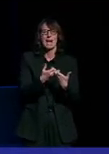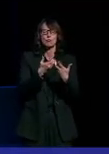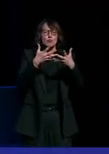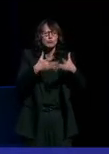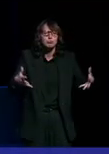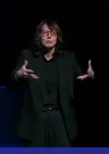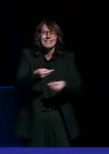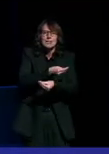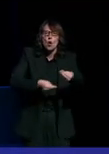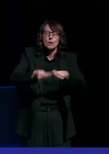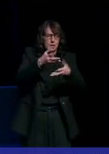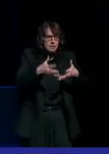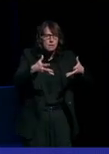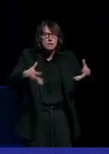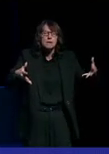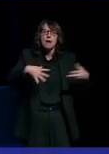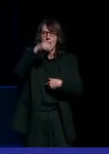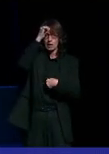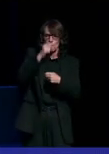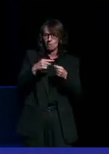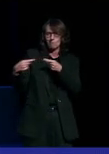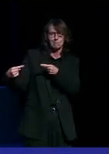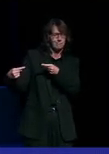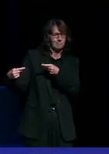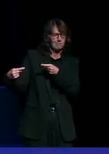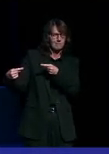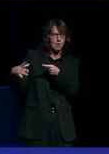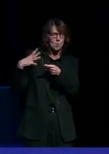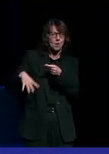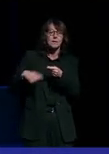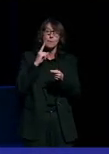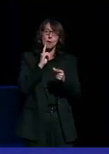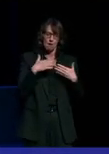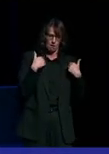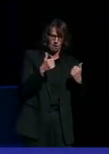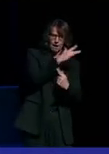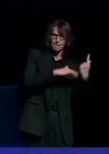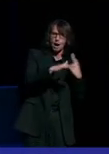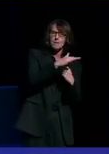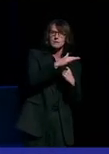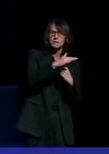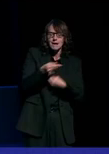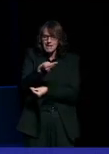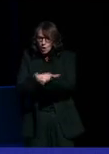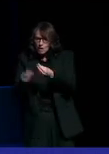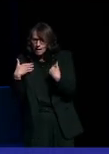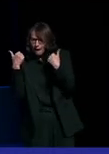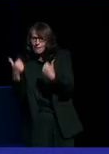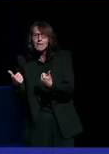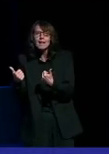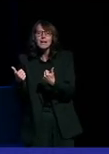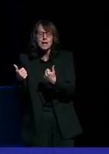economy. Though our opponents would like to pretend otherwise, a strong, healthy environment and a strong, healthy economy are